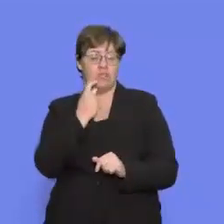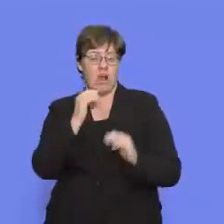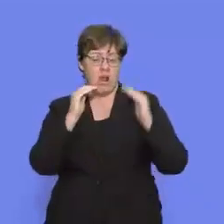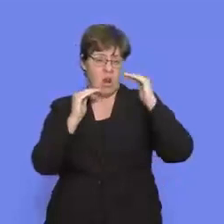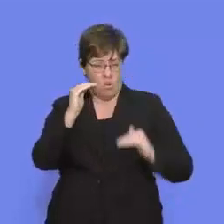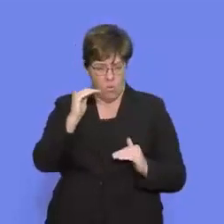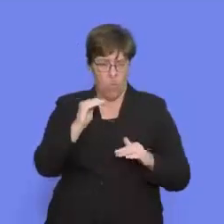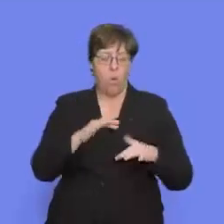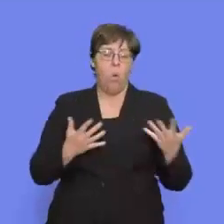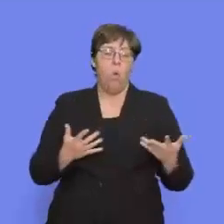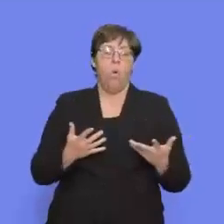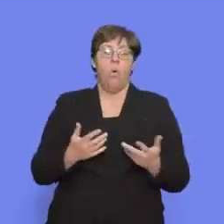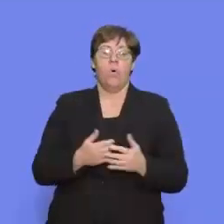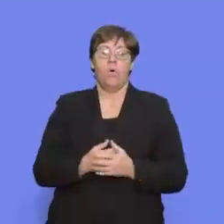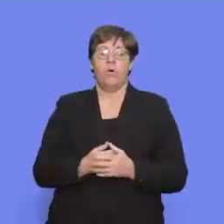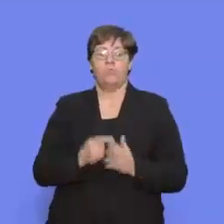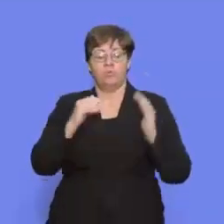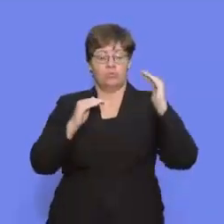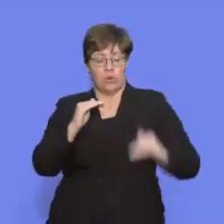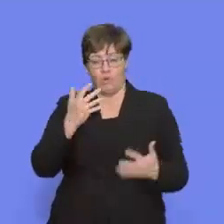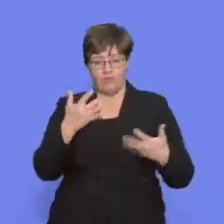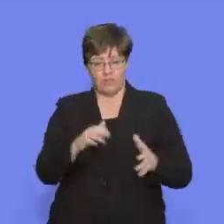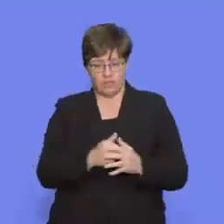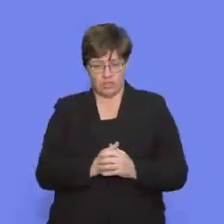And then B here, we're looking at